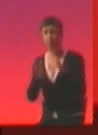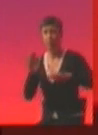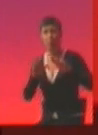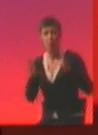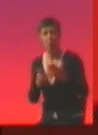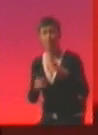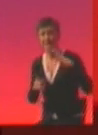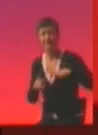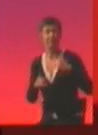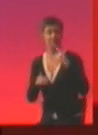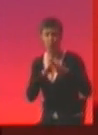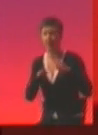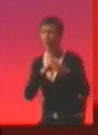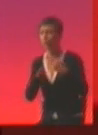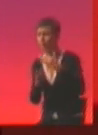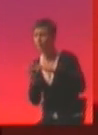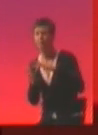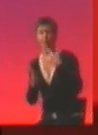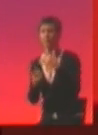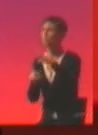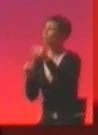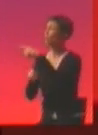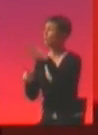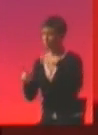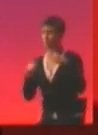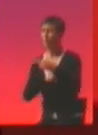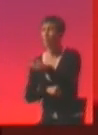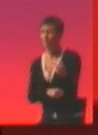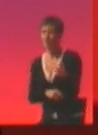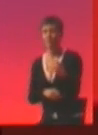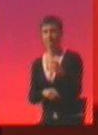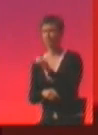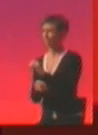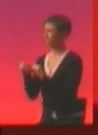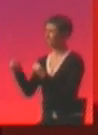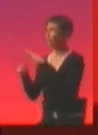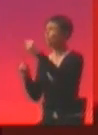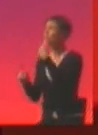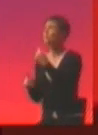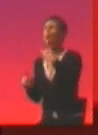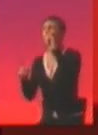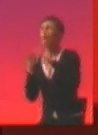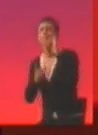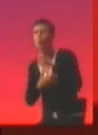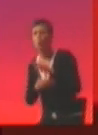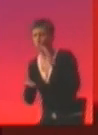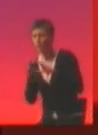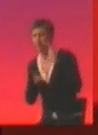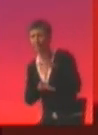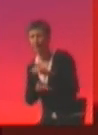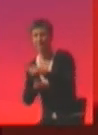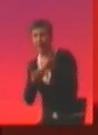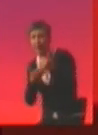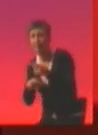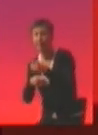that training colleges and job centres the Tories want to cut. Conference, the Tories say we can't afford to invest in helping